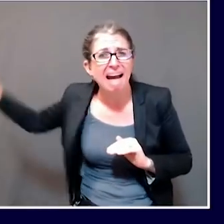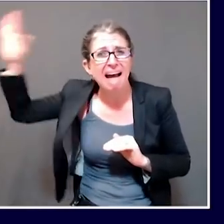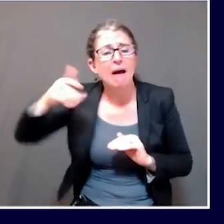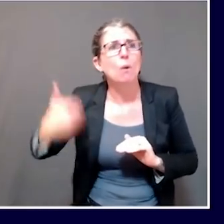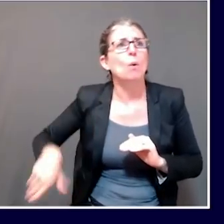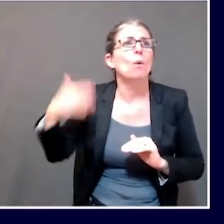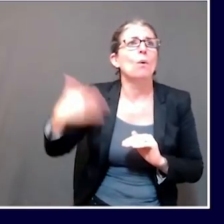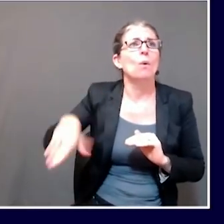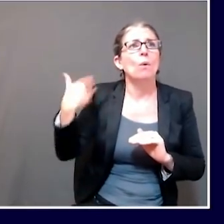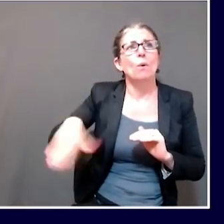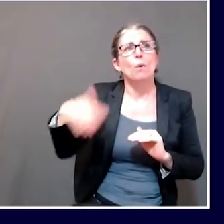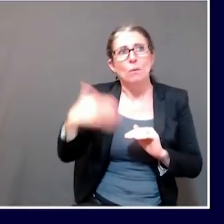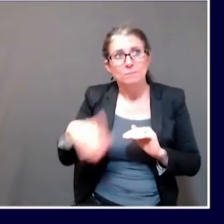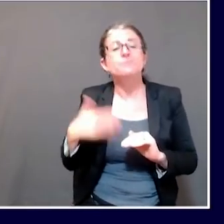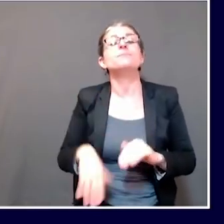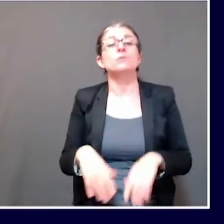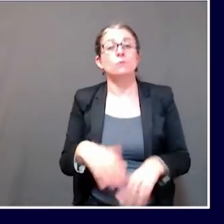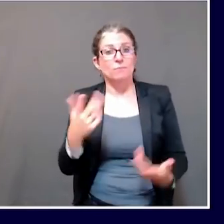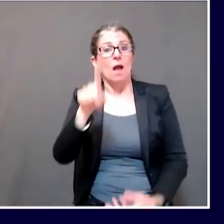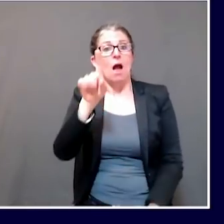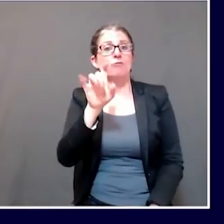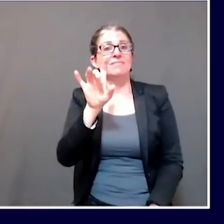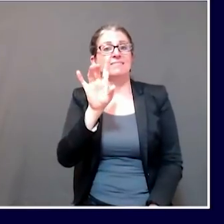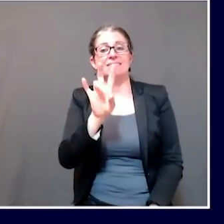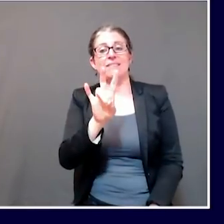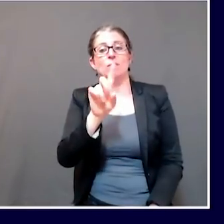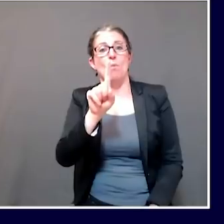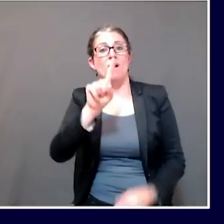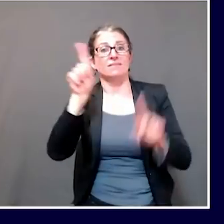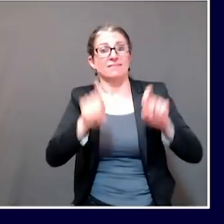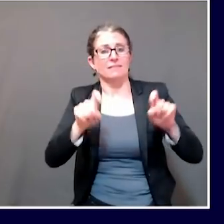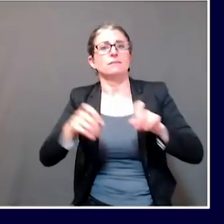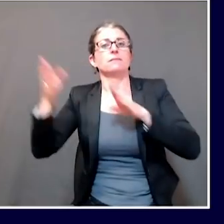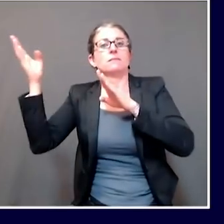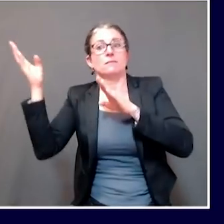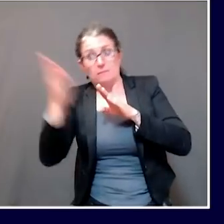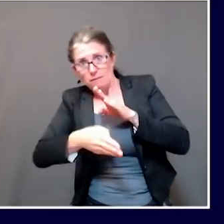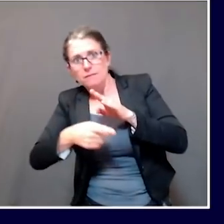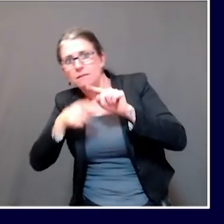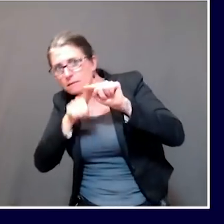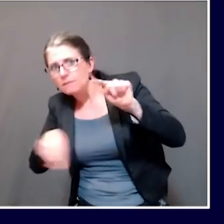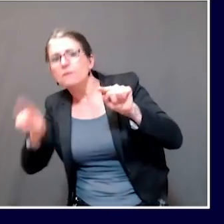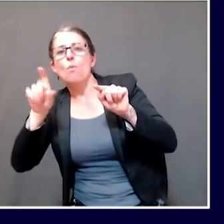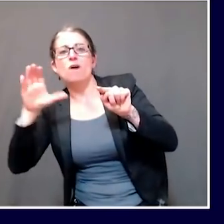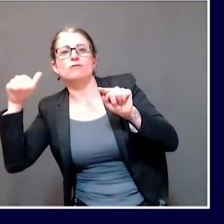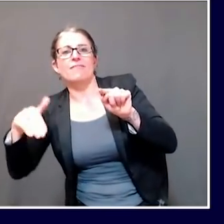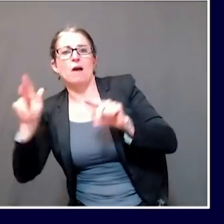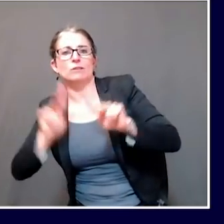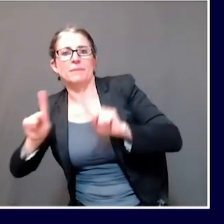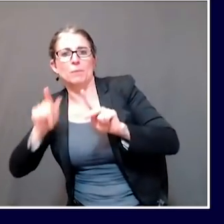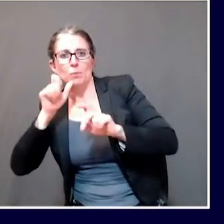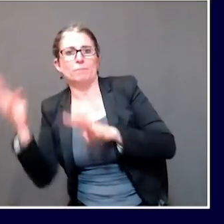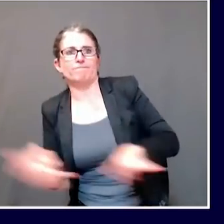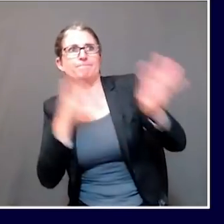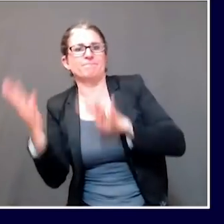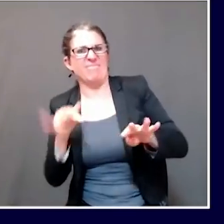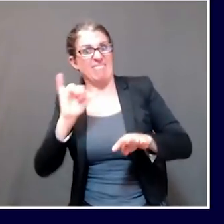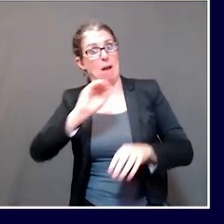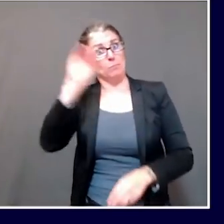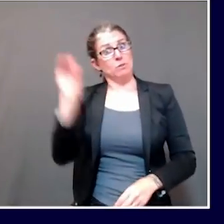people. As swab and send sites are continuing to come online, we anticipate that that number will increase.